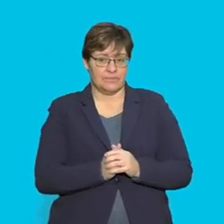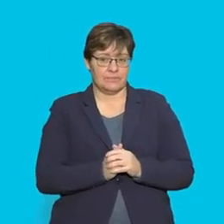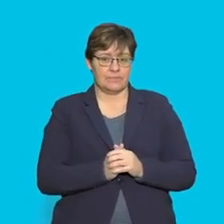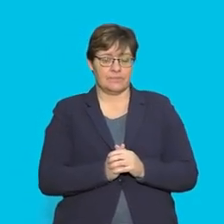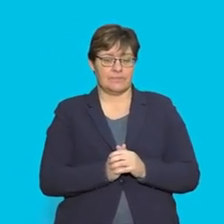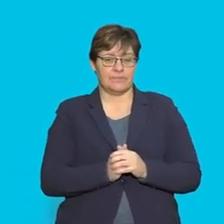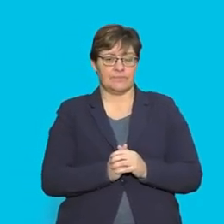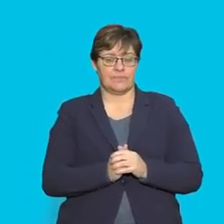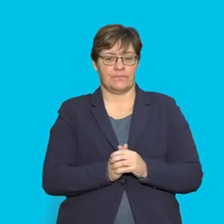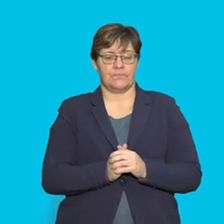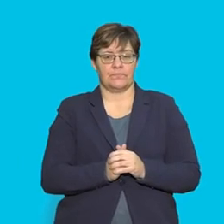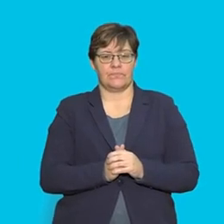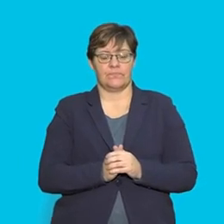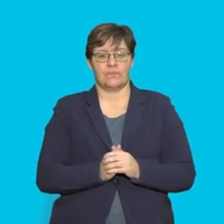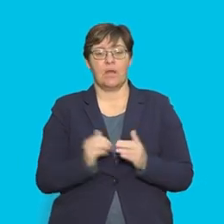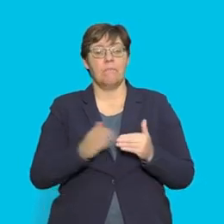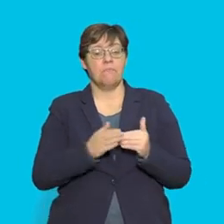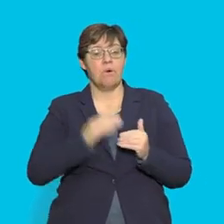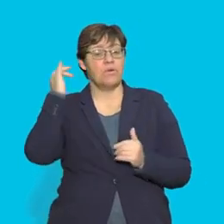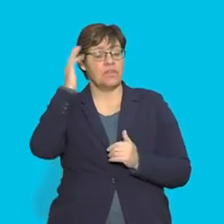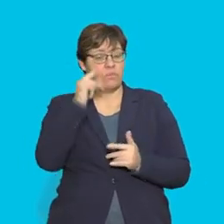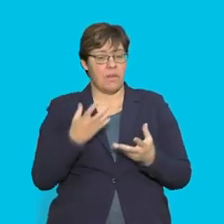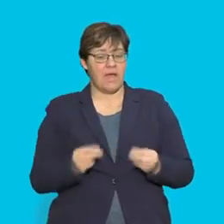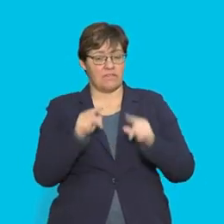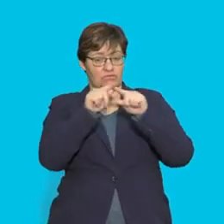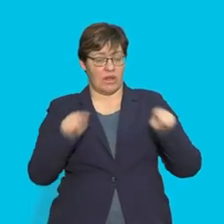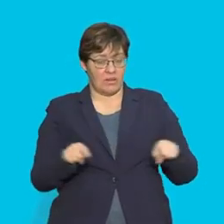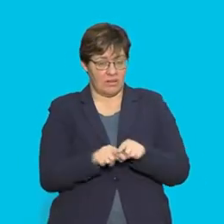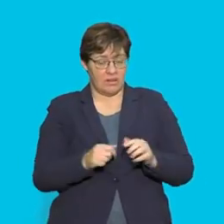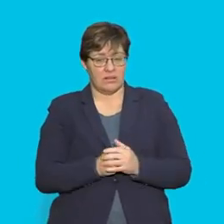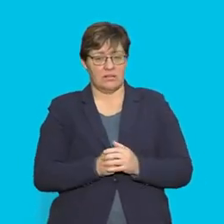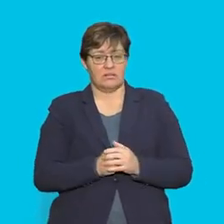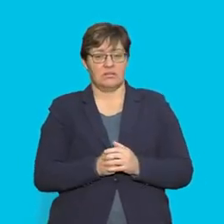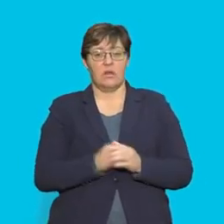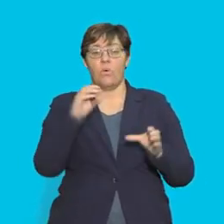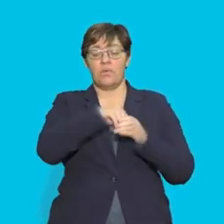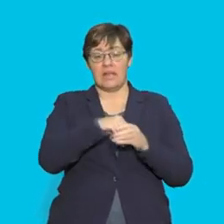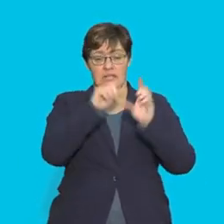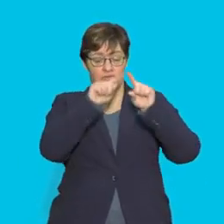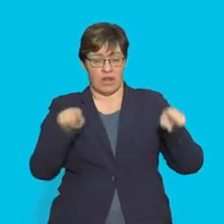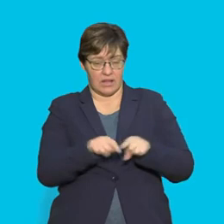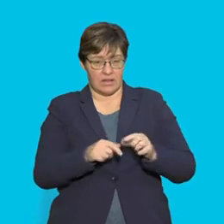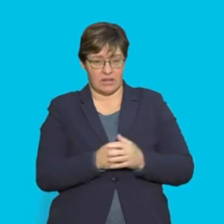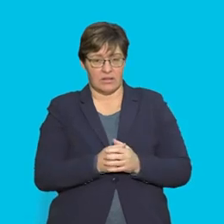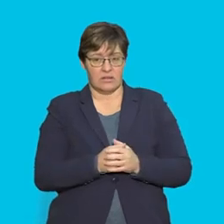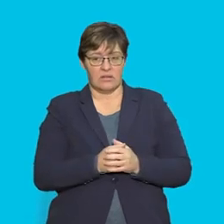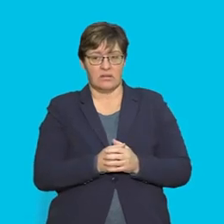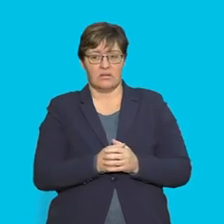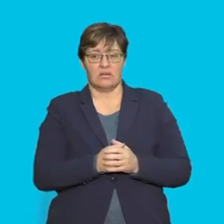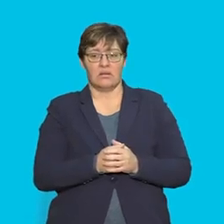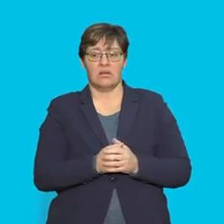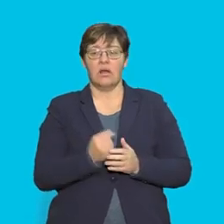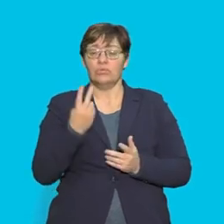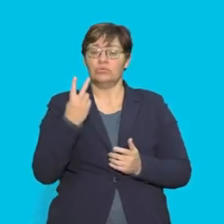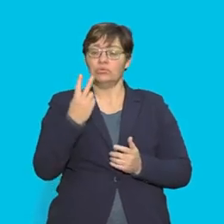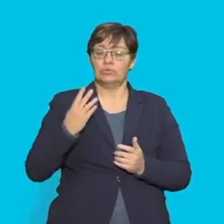opposite angles. Another theorem that we have of a triangle is to say in a triangle where two